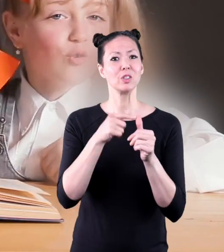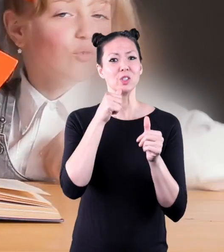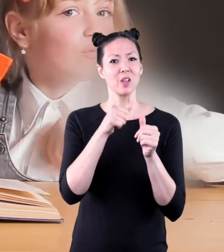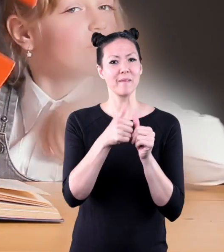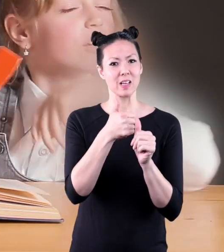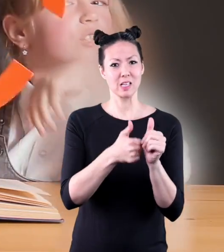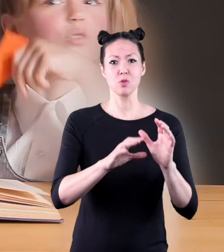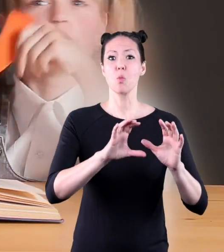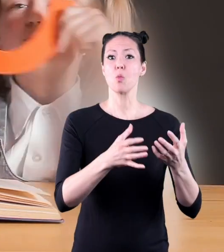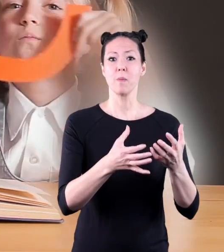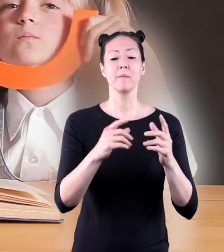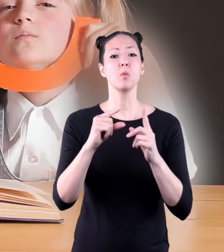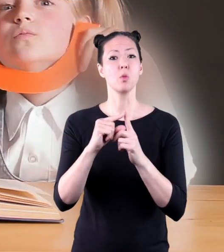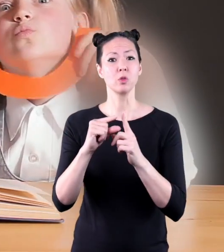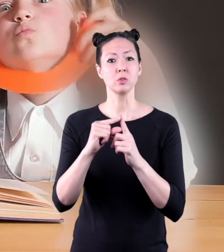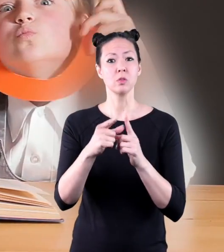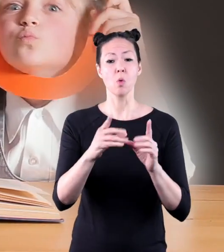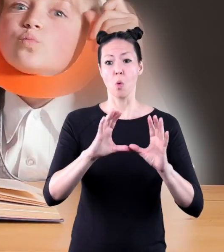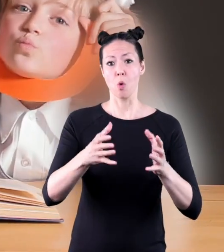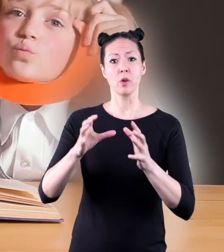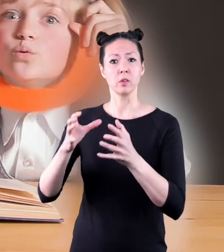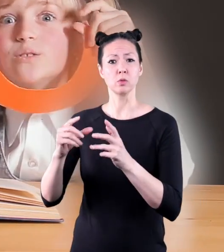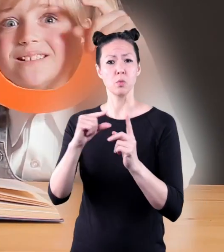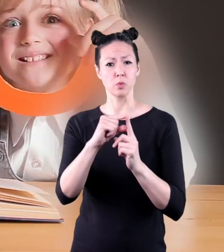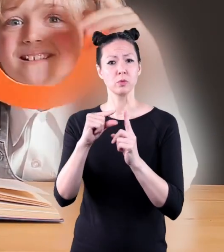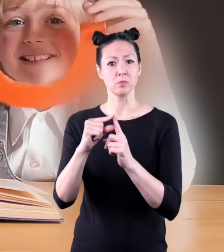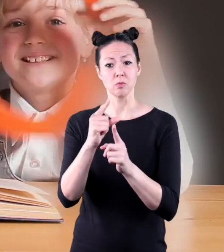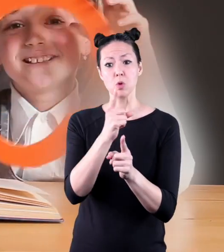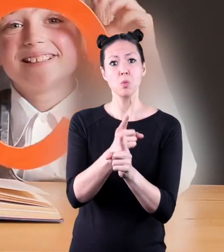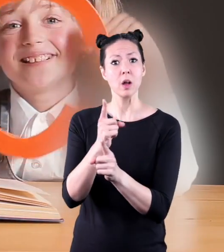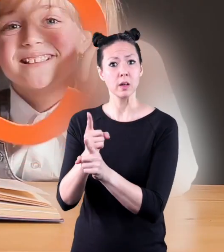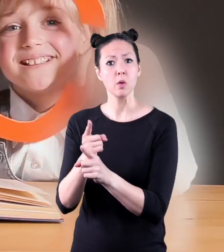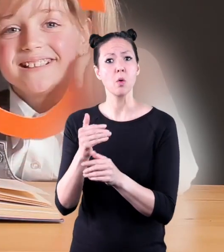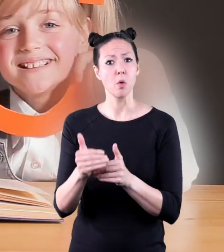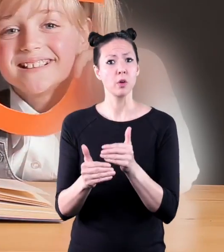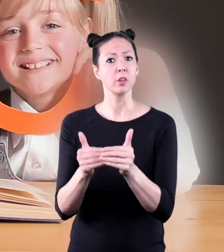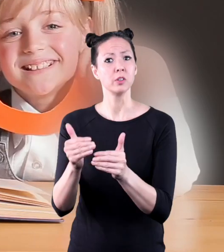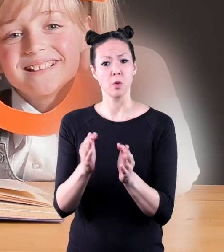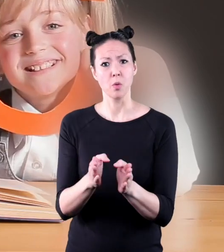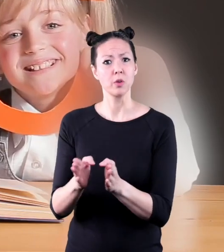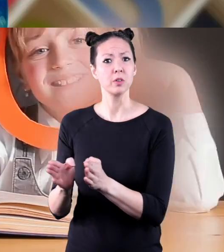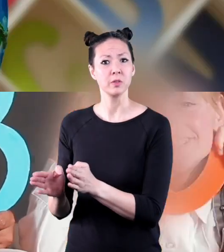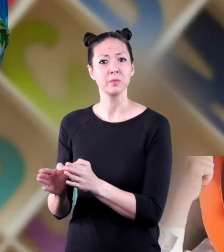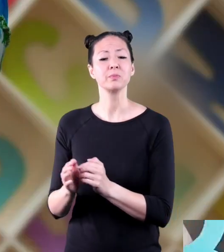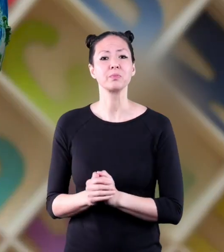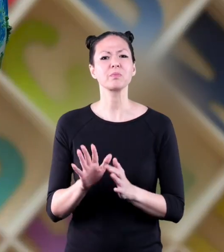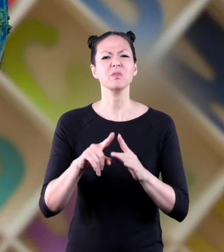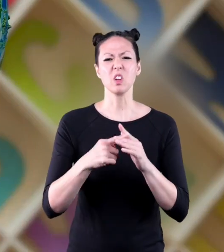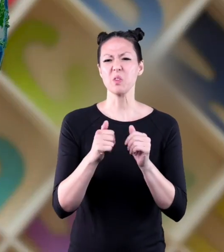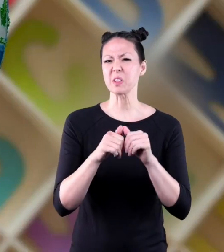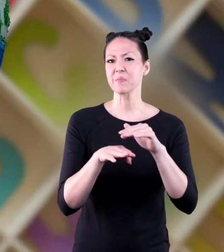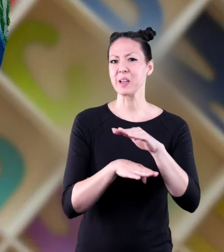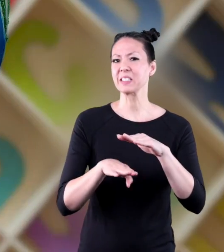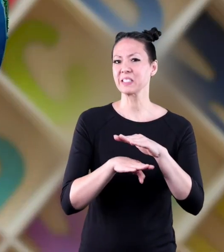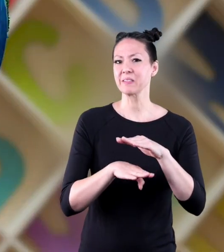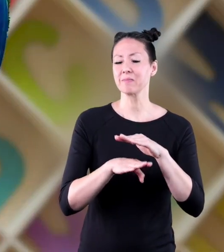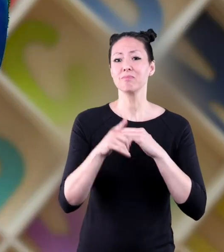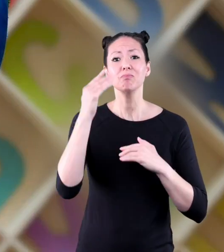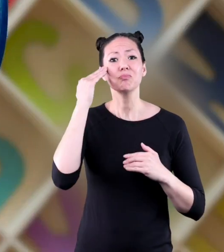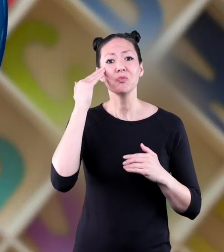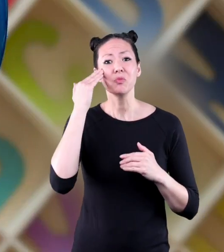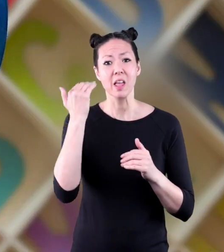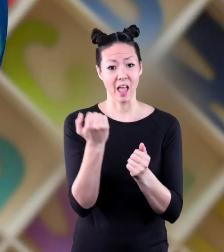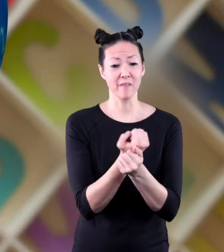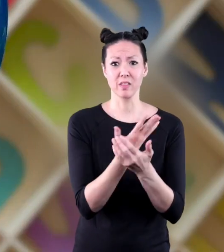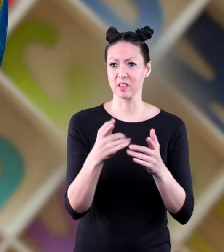letter of the group of words and then organizing those words in the correct order. Let's start with the basics. As you